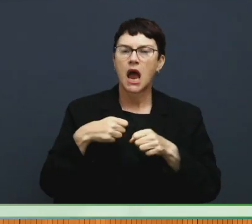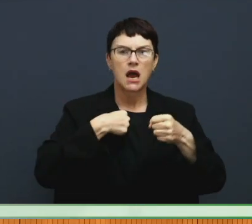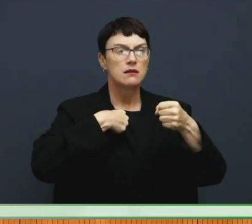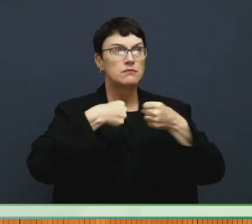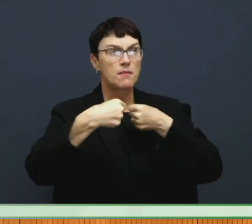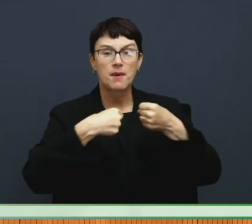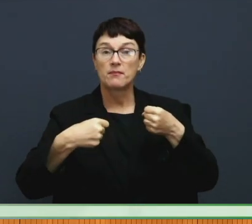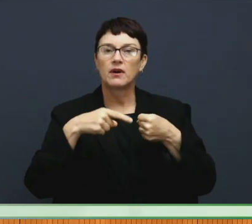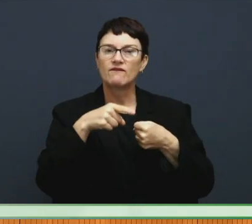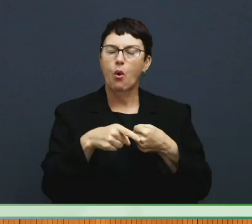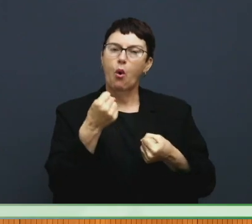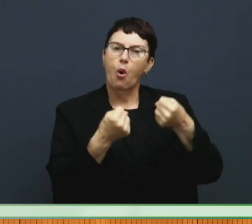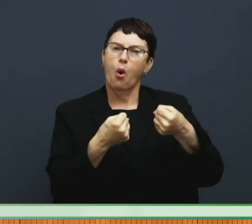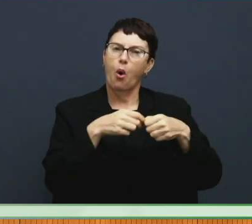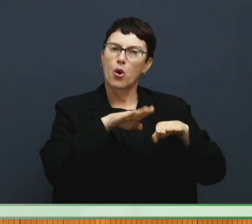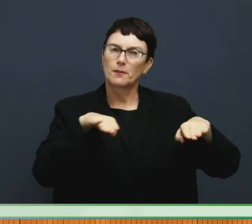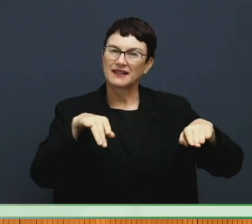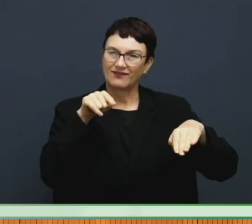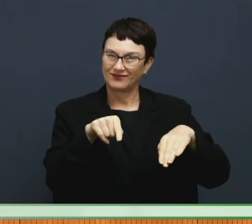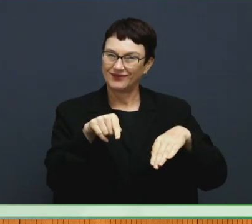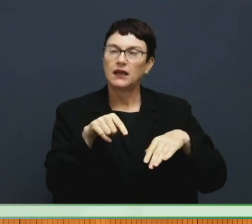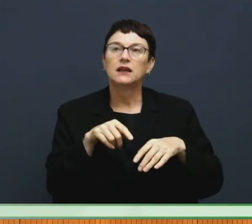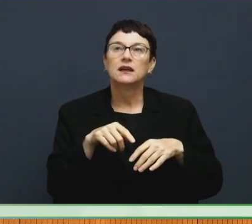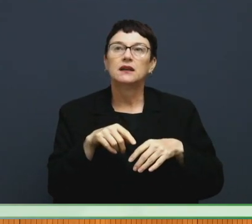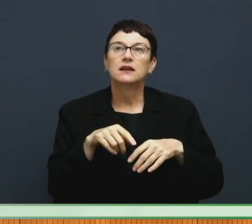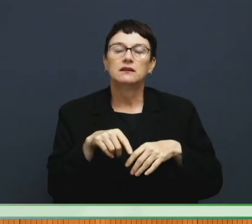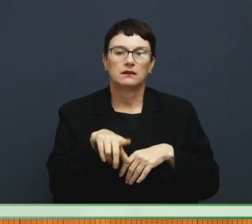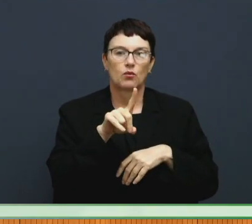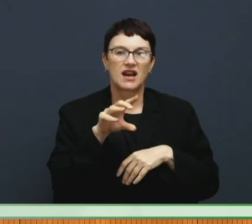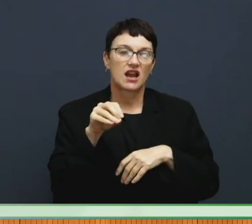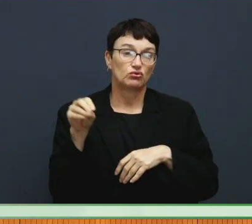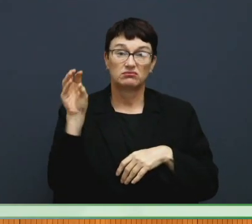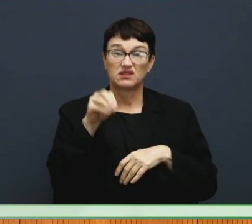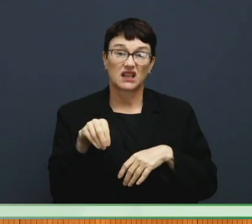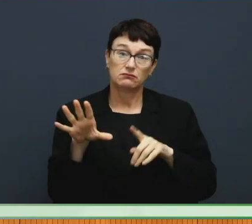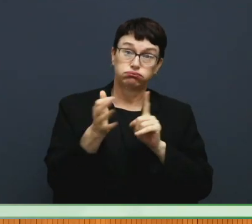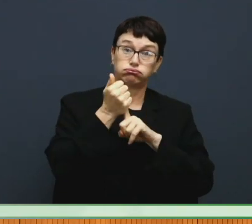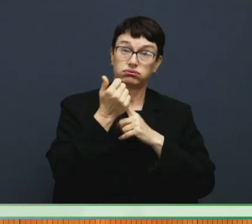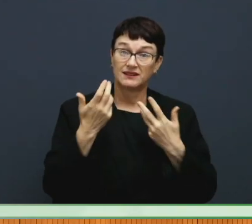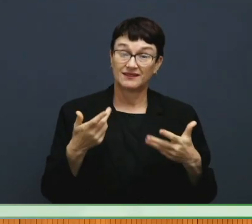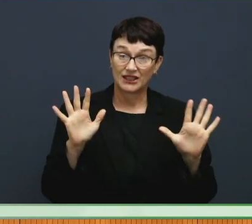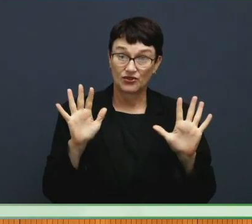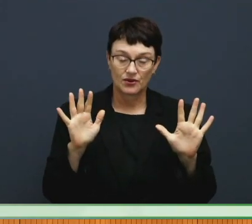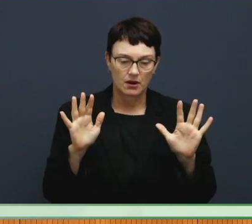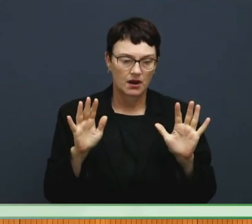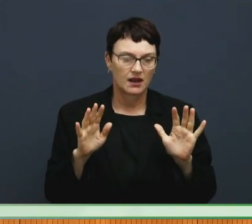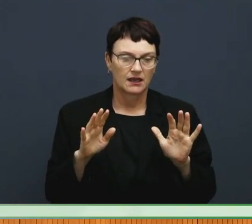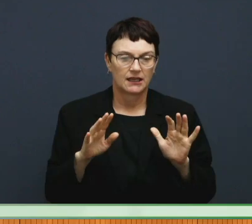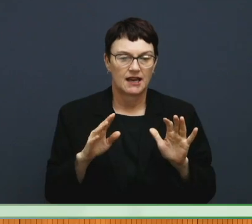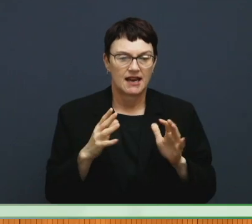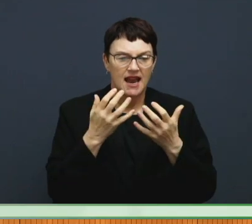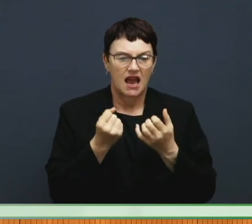major has reached 100%. Outstanding graduates like Hu Shijun founded